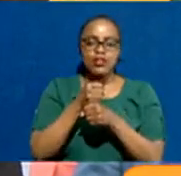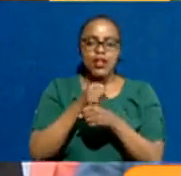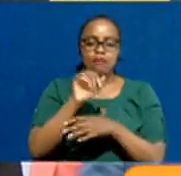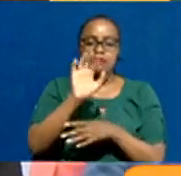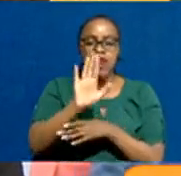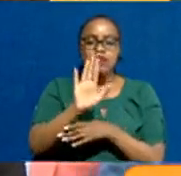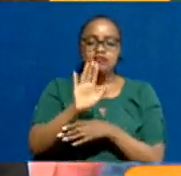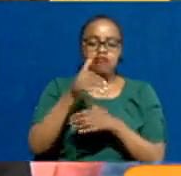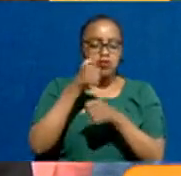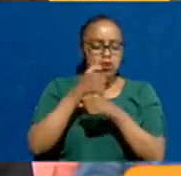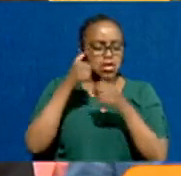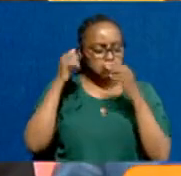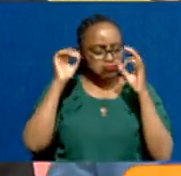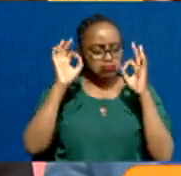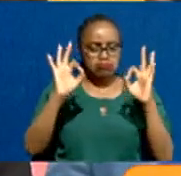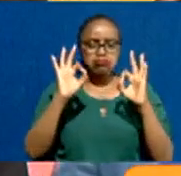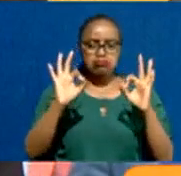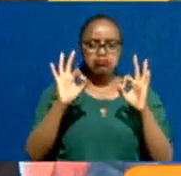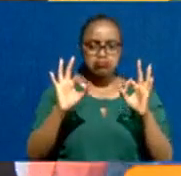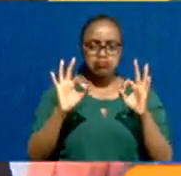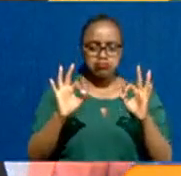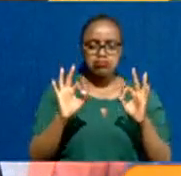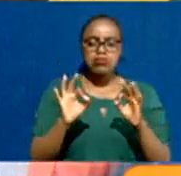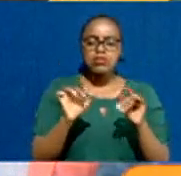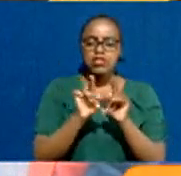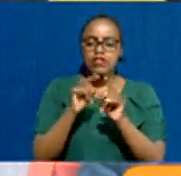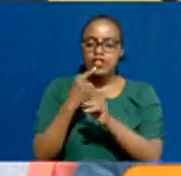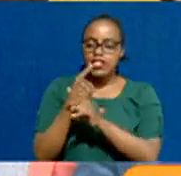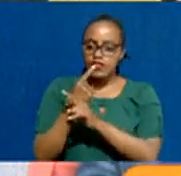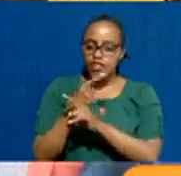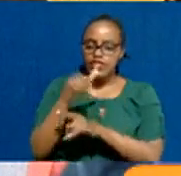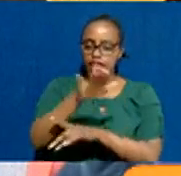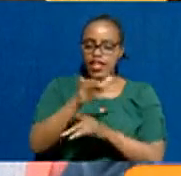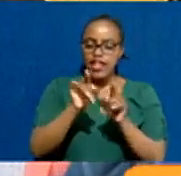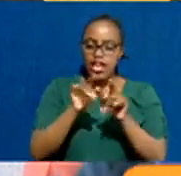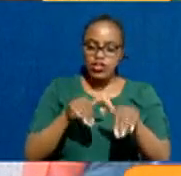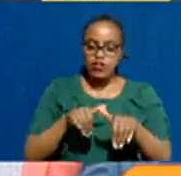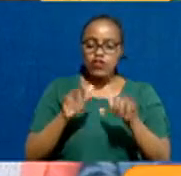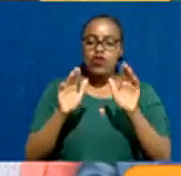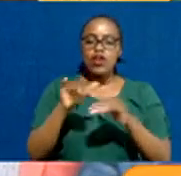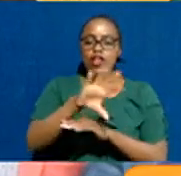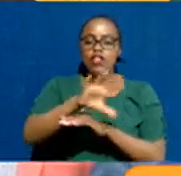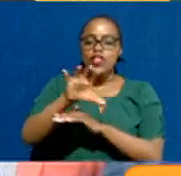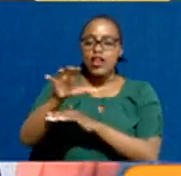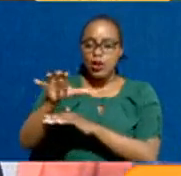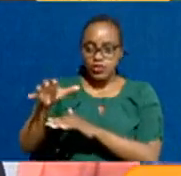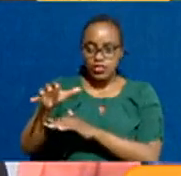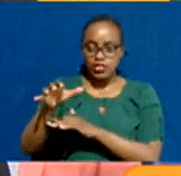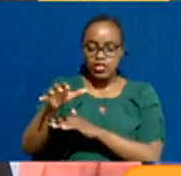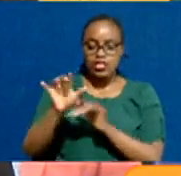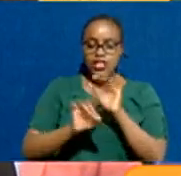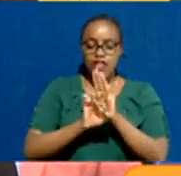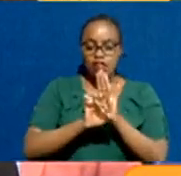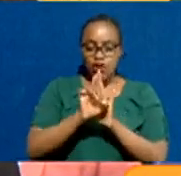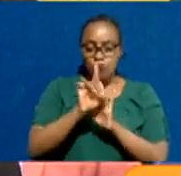its task quite well across the four transferred functions in accordance with County Integrated Development